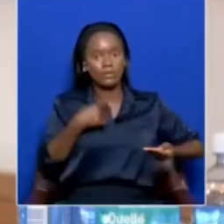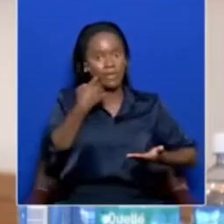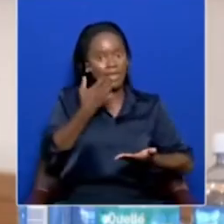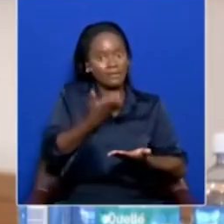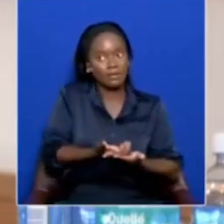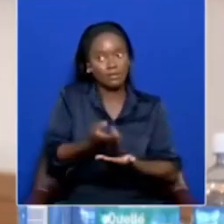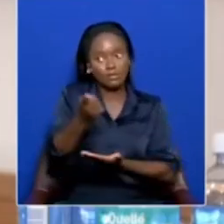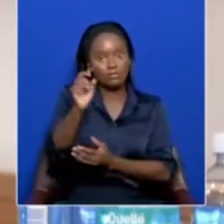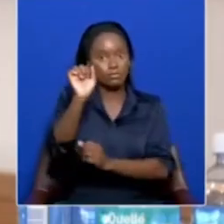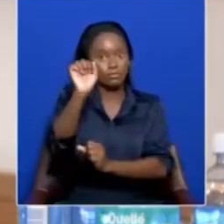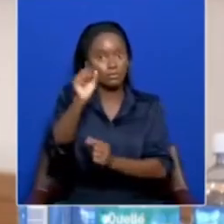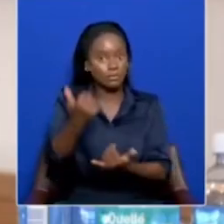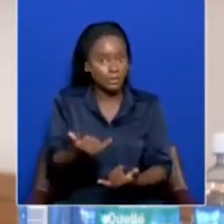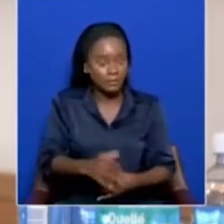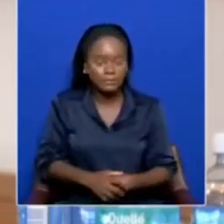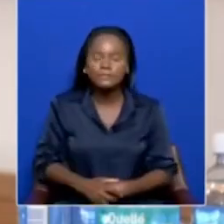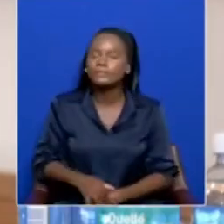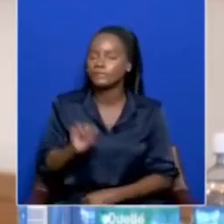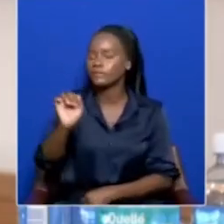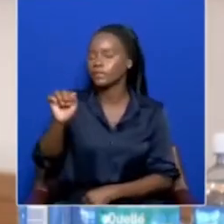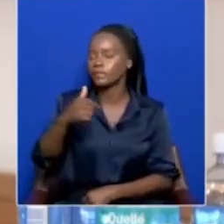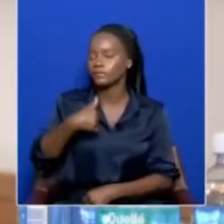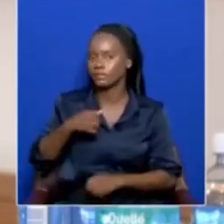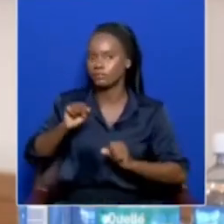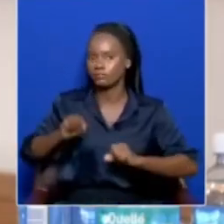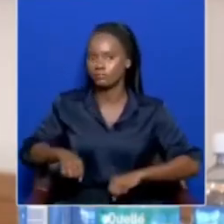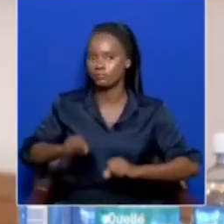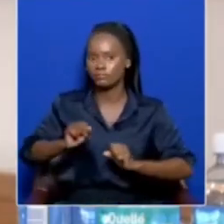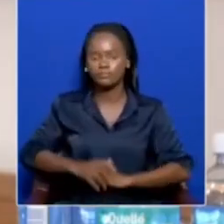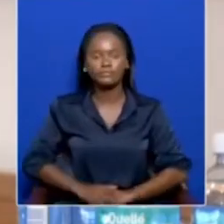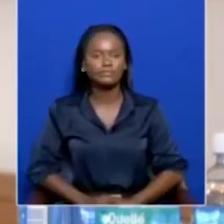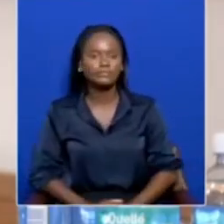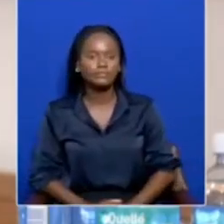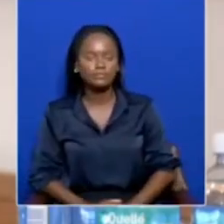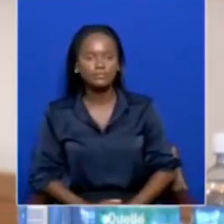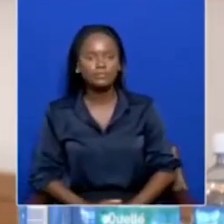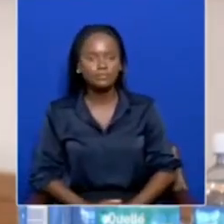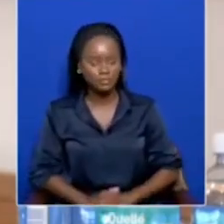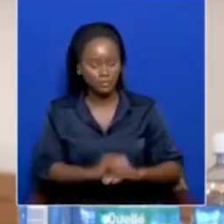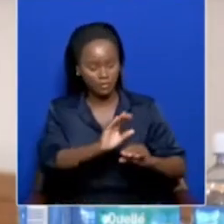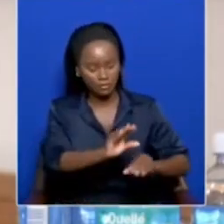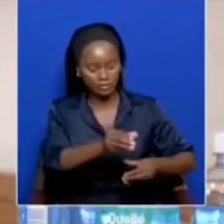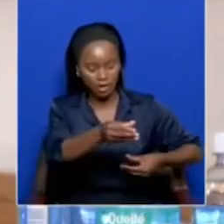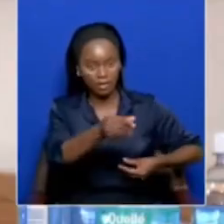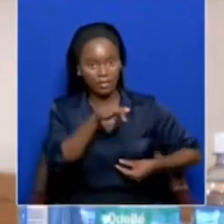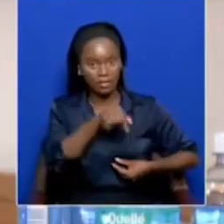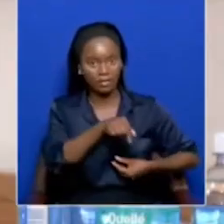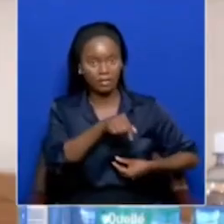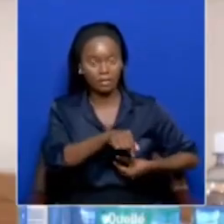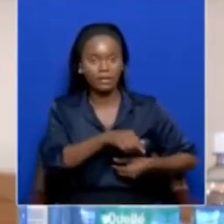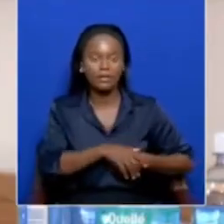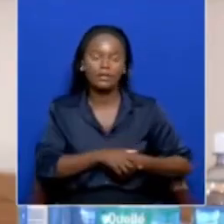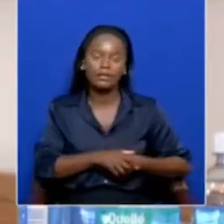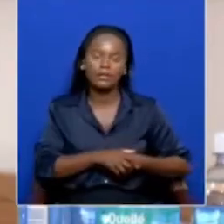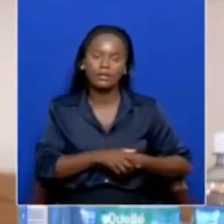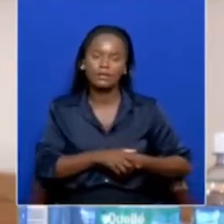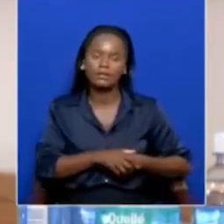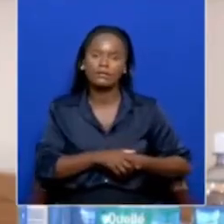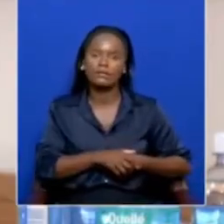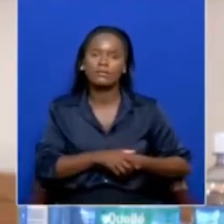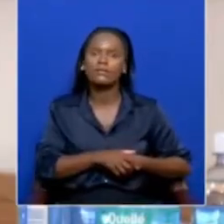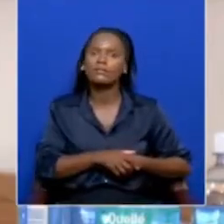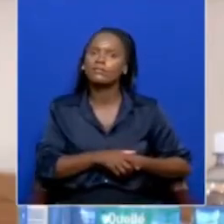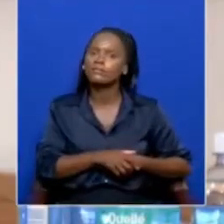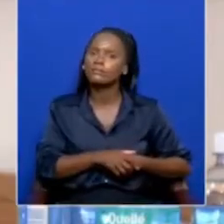Yes, I do, Chair. In the file marked statement, is that the statement that you